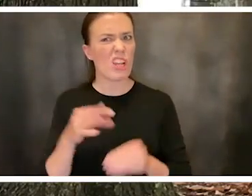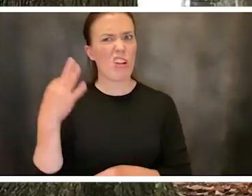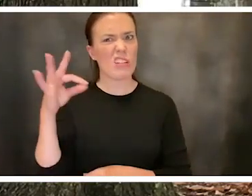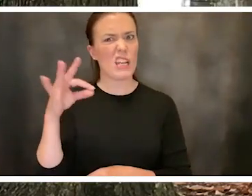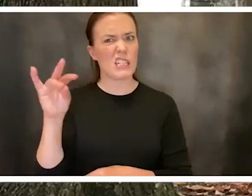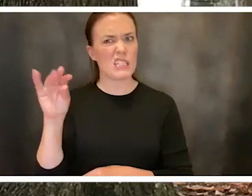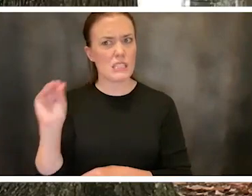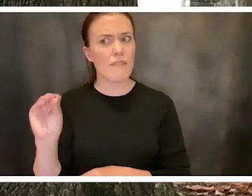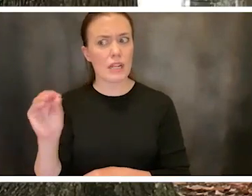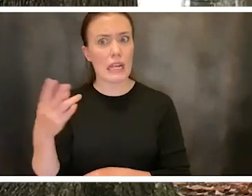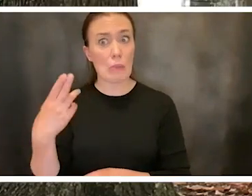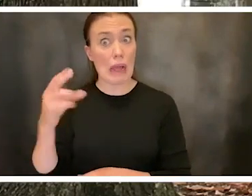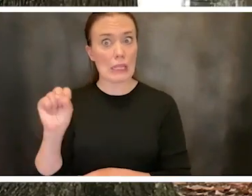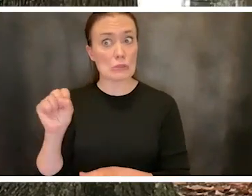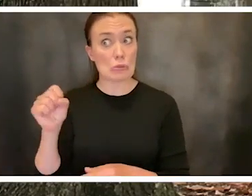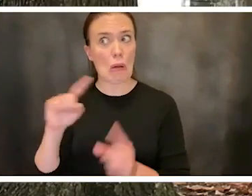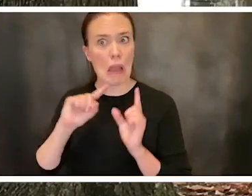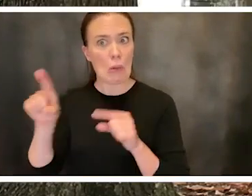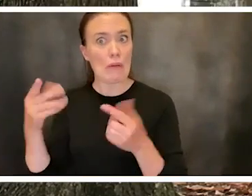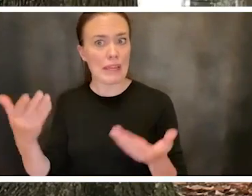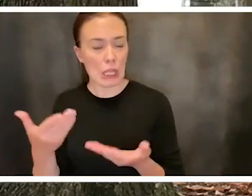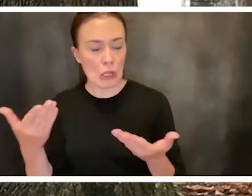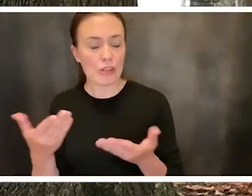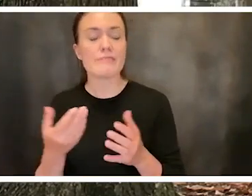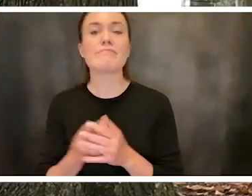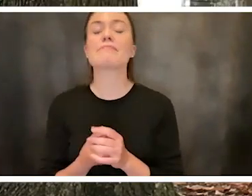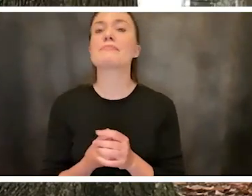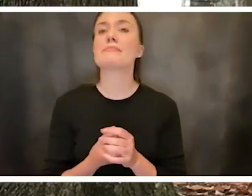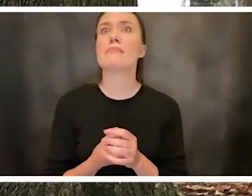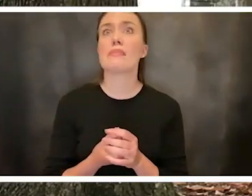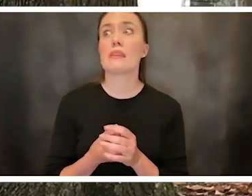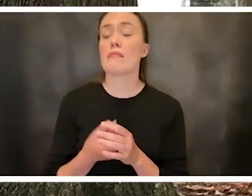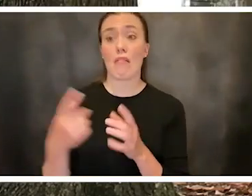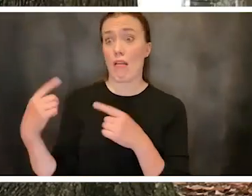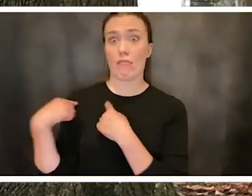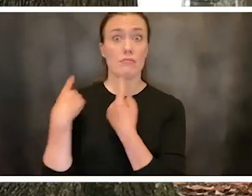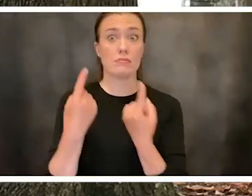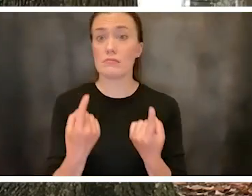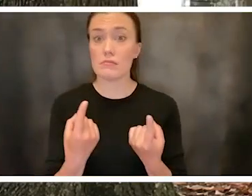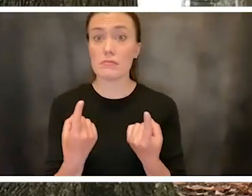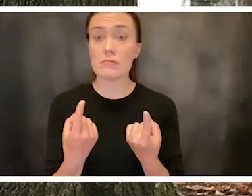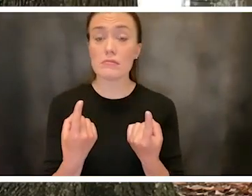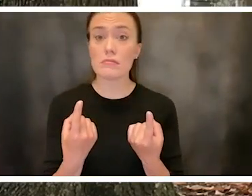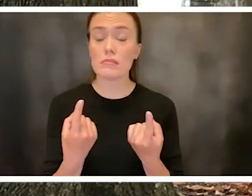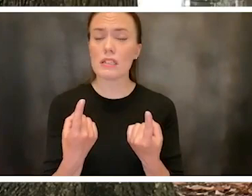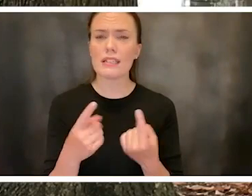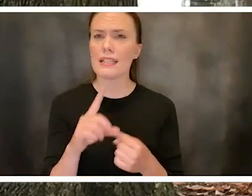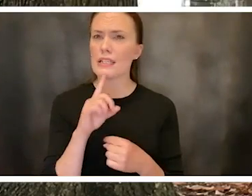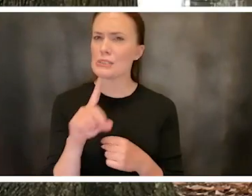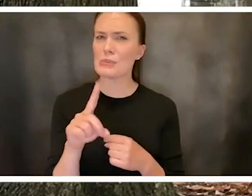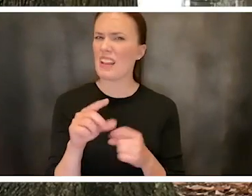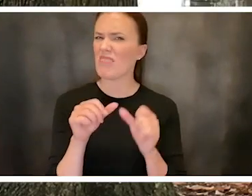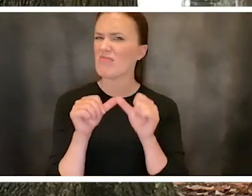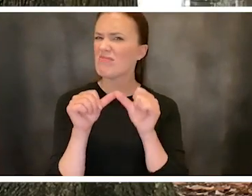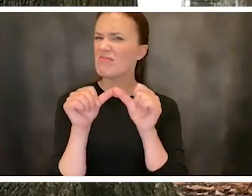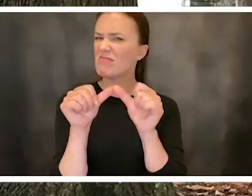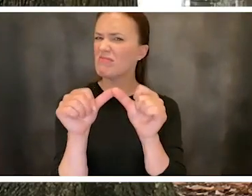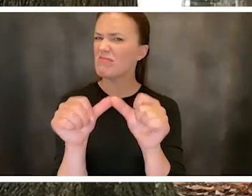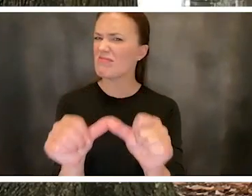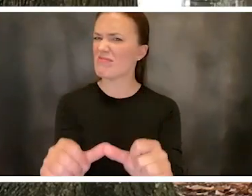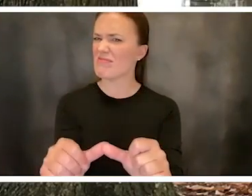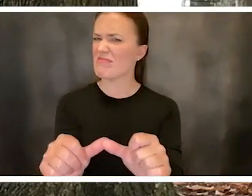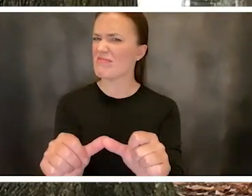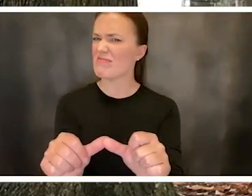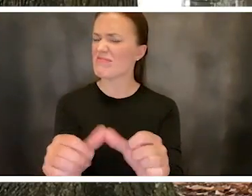teen years and went to high school here and moved away and came back. And all that time, it's been startlingly static as far as